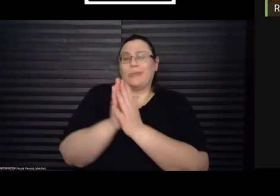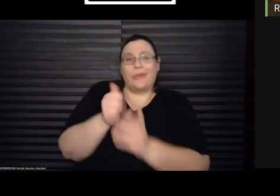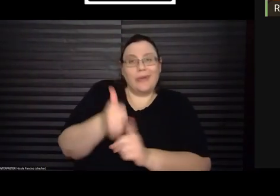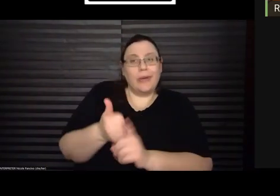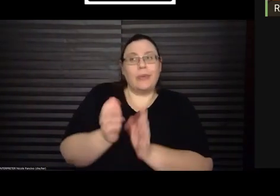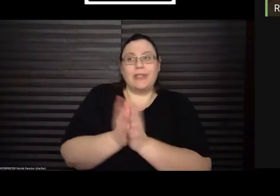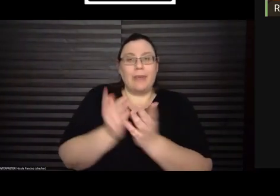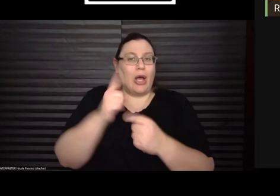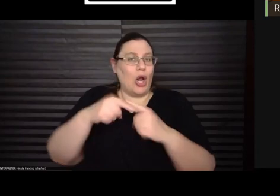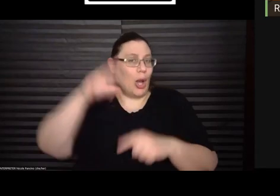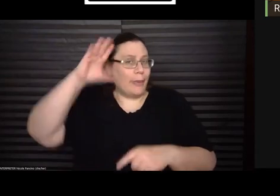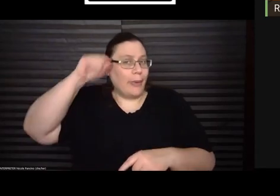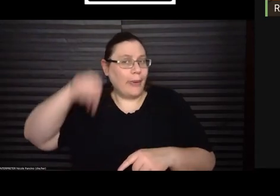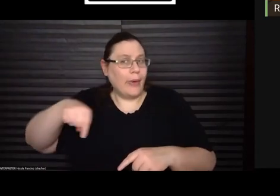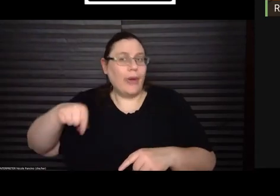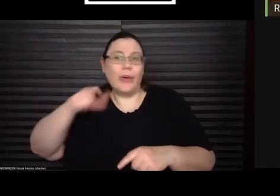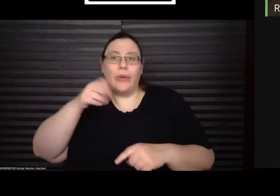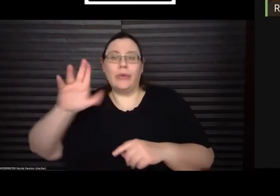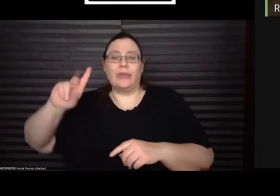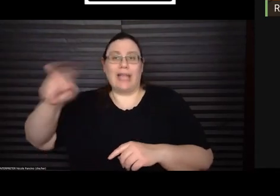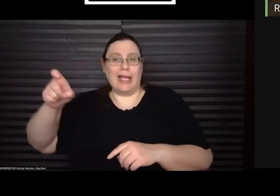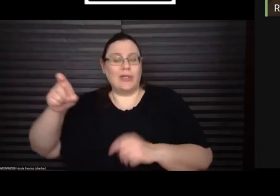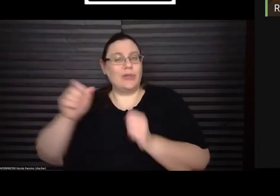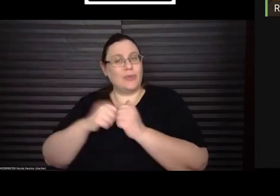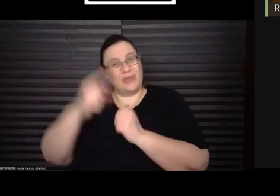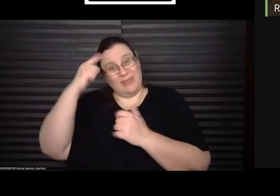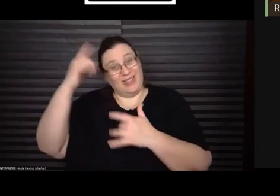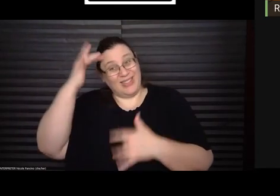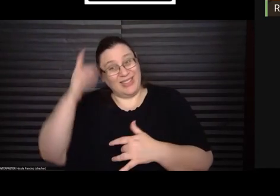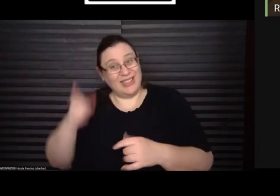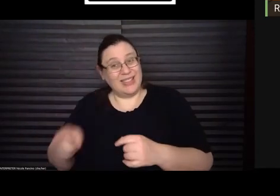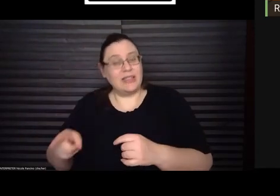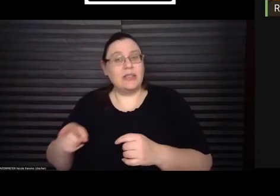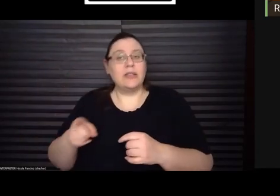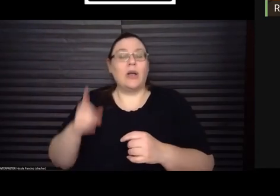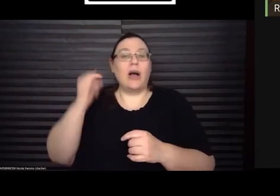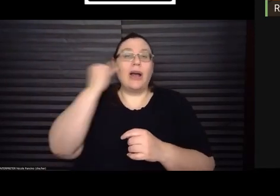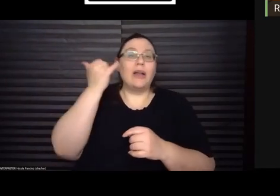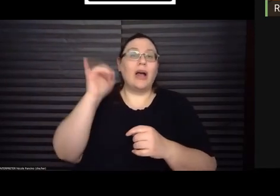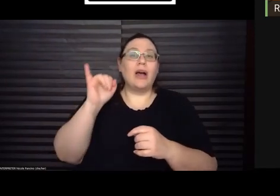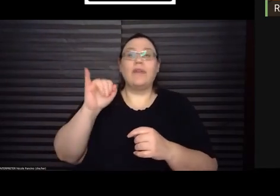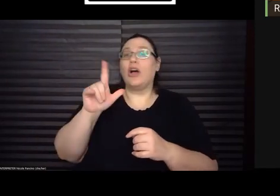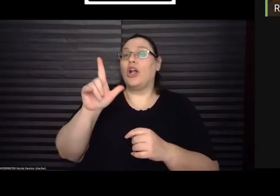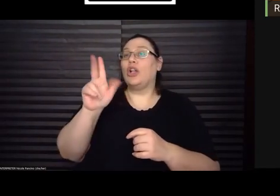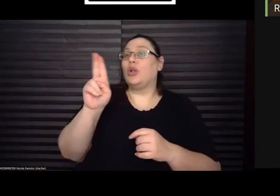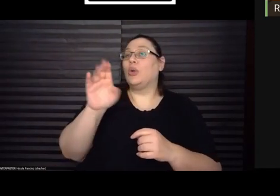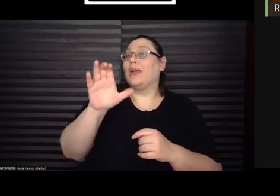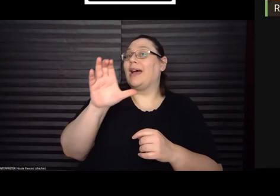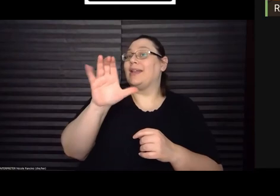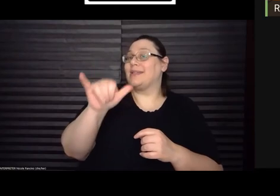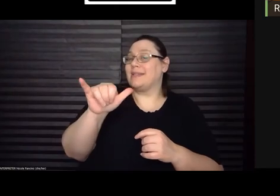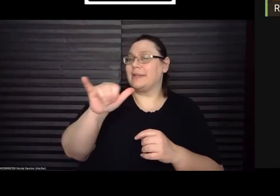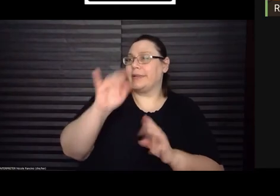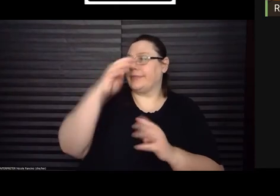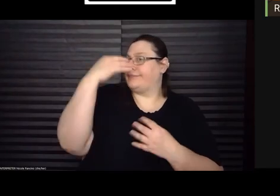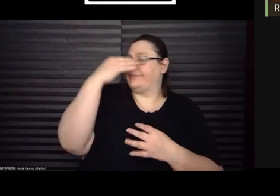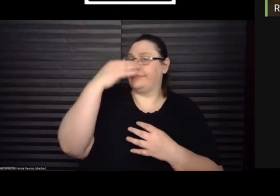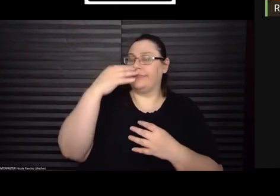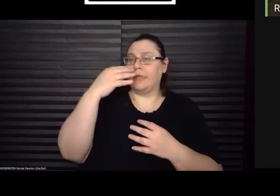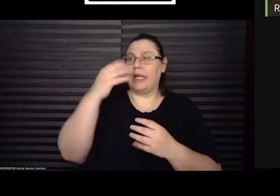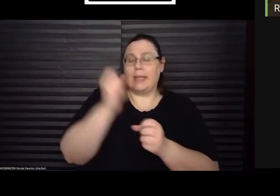the book was about a boy who is diagnosed with a mental illness. And so, you know, this idea of lunacy, you know, of you